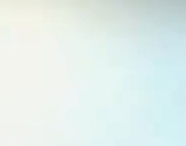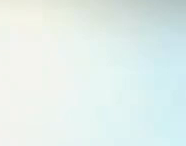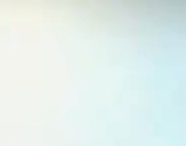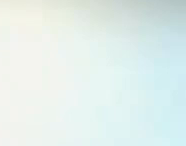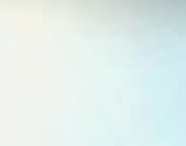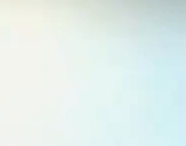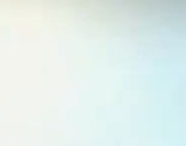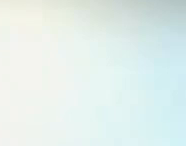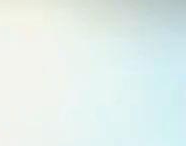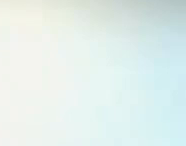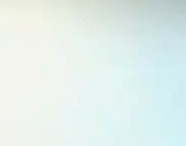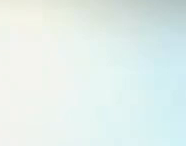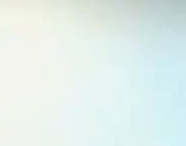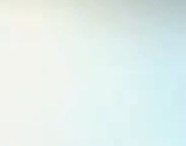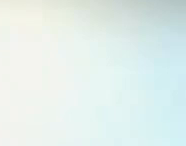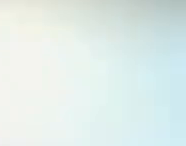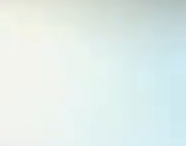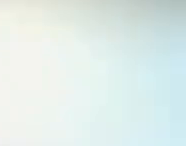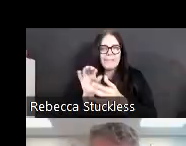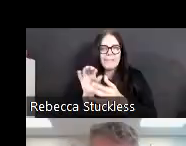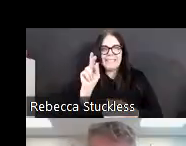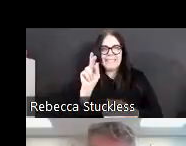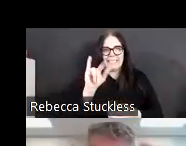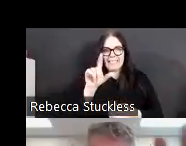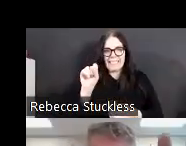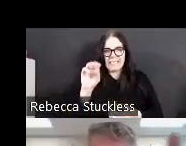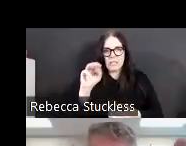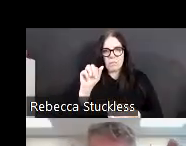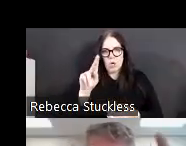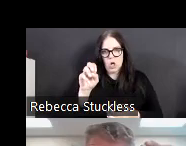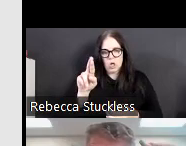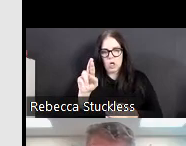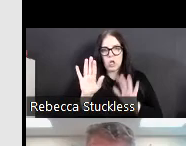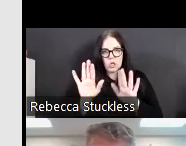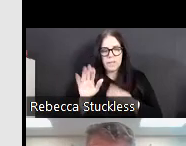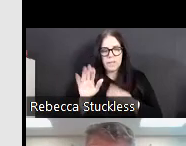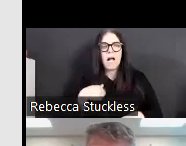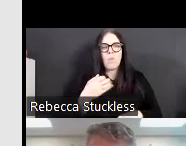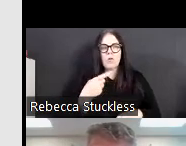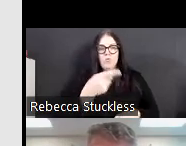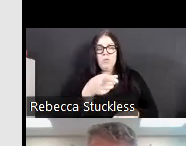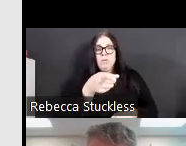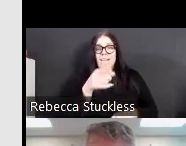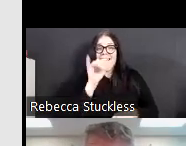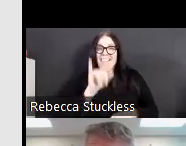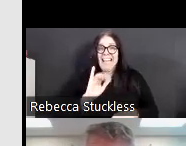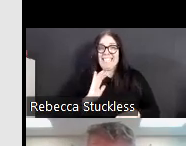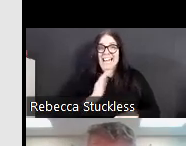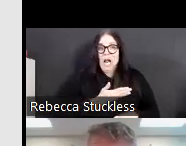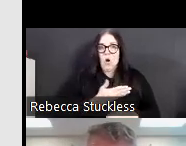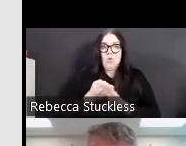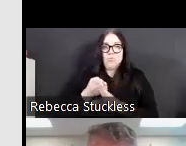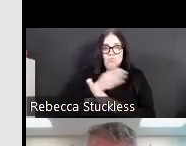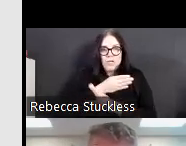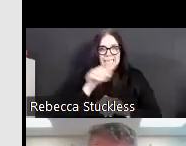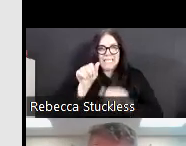with regards to skills marker. I just wanted to show you, this is a pre-assessment that we did for self-assessment that we used